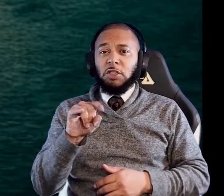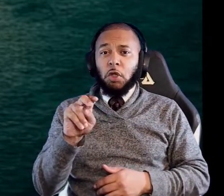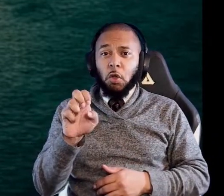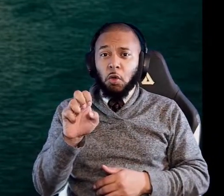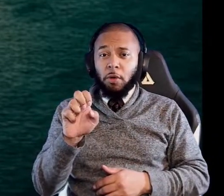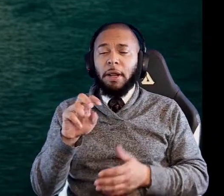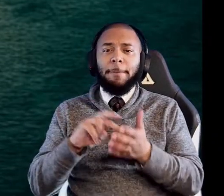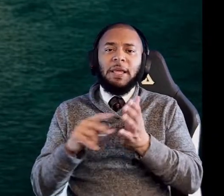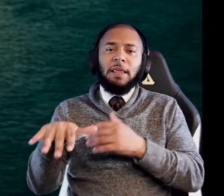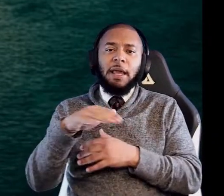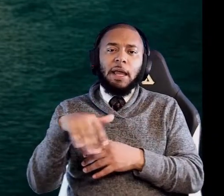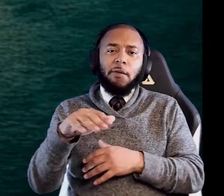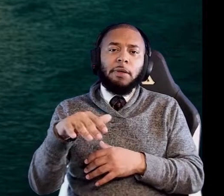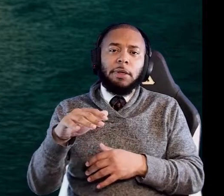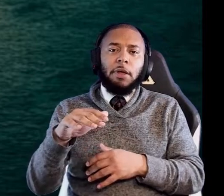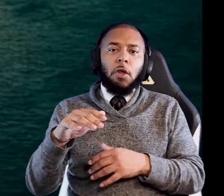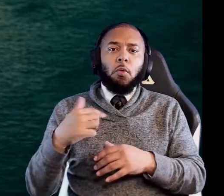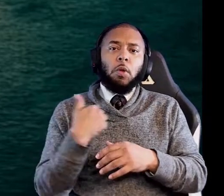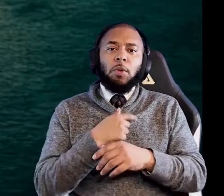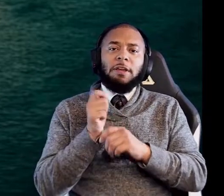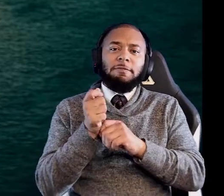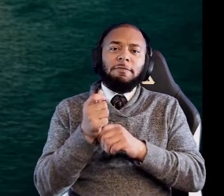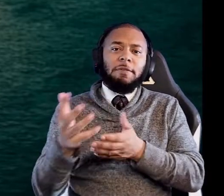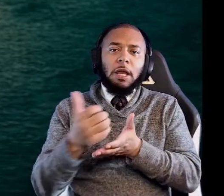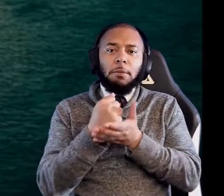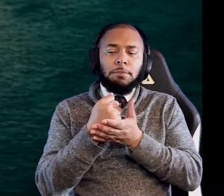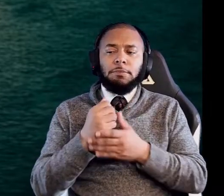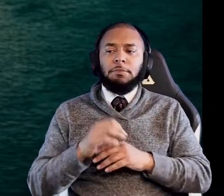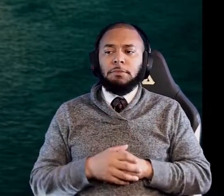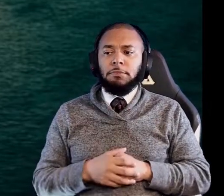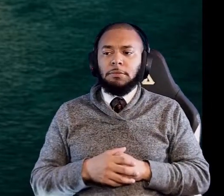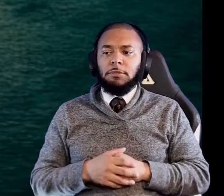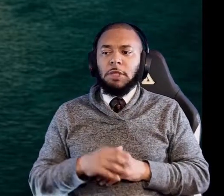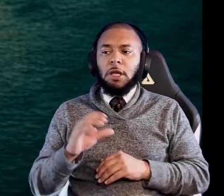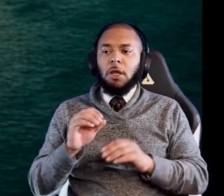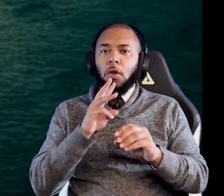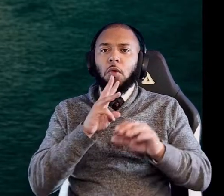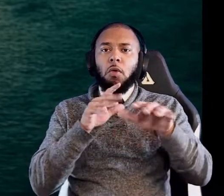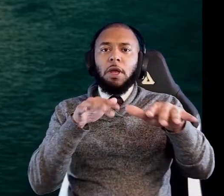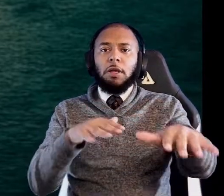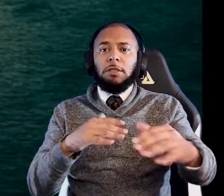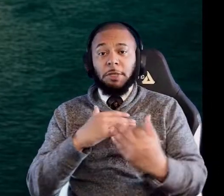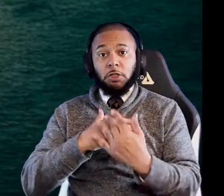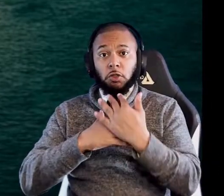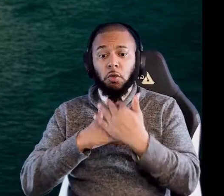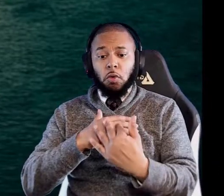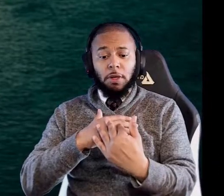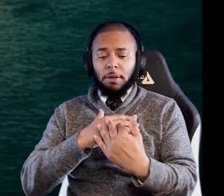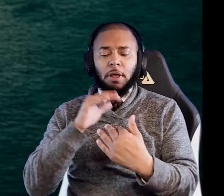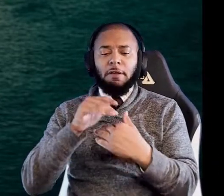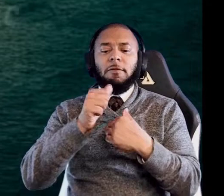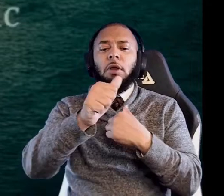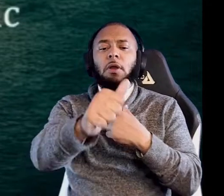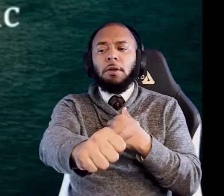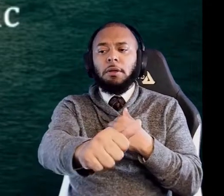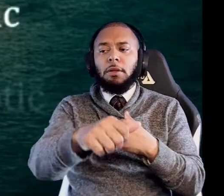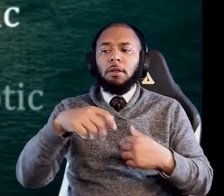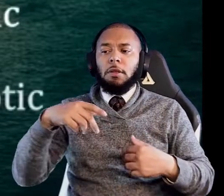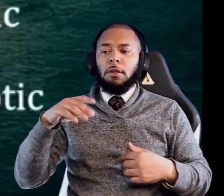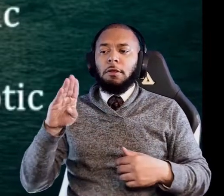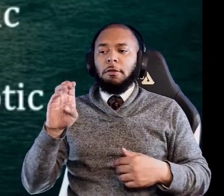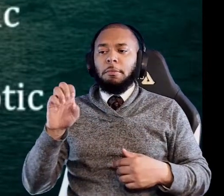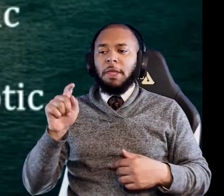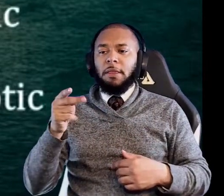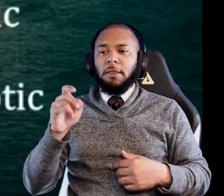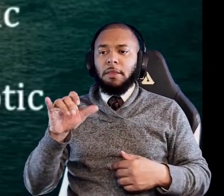Oceanic zones, away from shore zones, out in the middle of the ocean. Benthic zones, abyss, pelagic, photic,